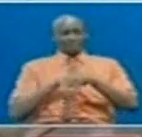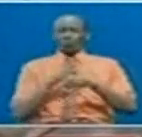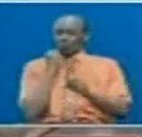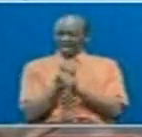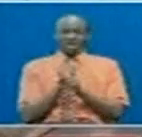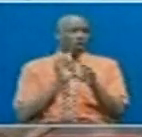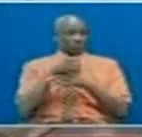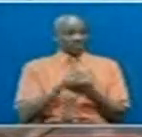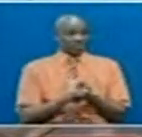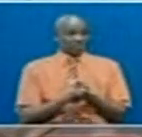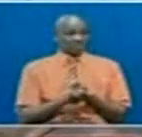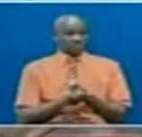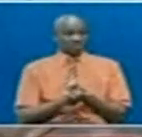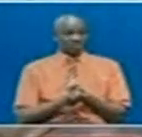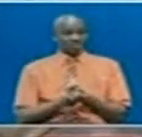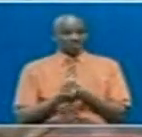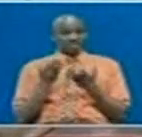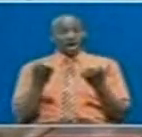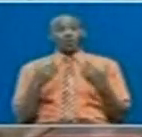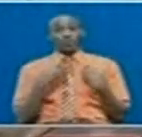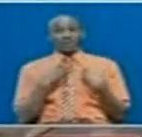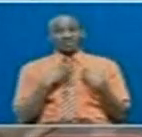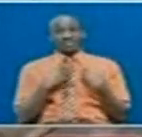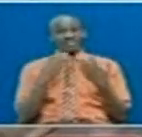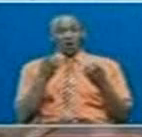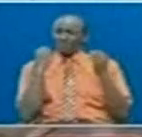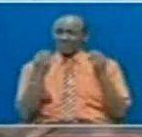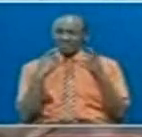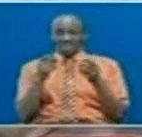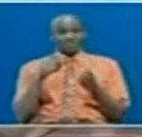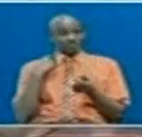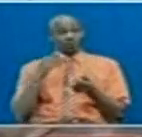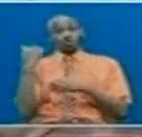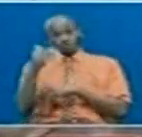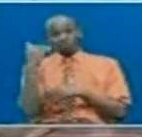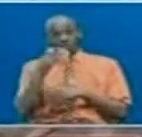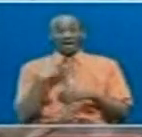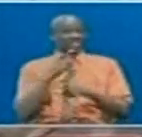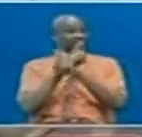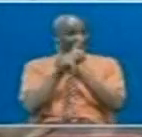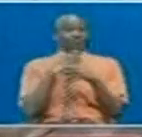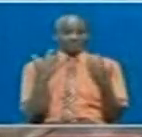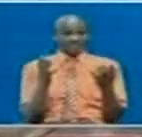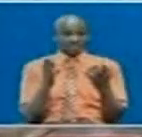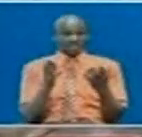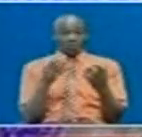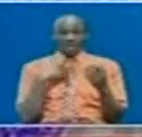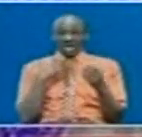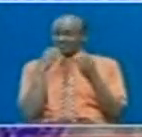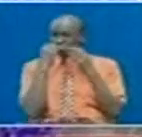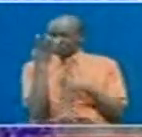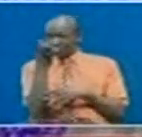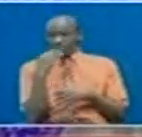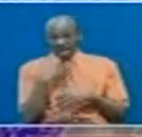overtime. Their attacks we're thwarting, and there are many attacks we're thwarting, many we are preventing. Mm. There's intelligence we're acting